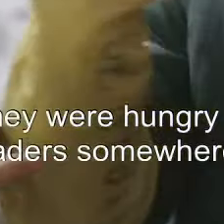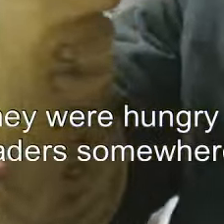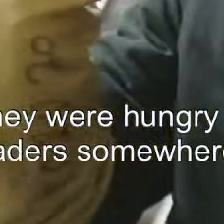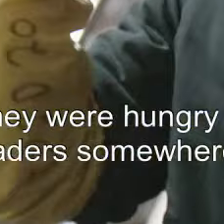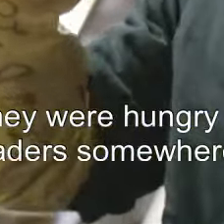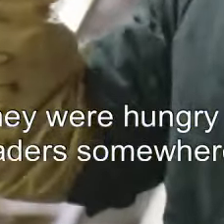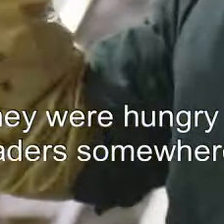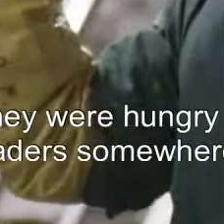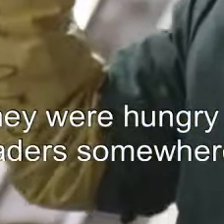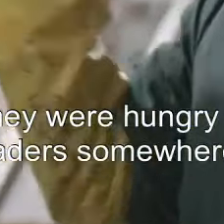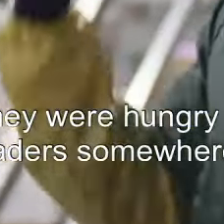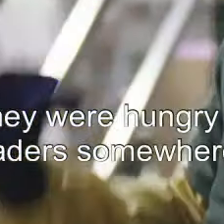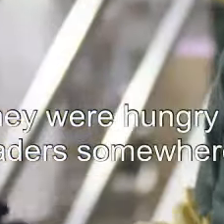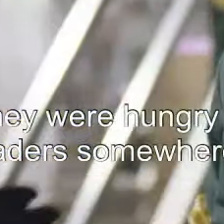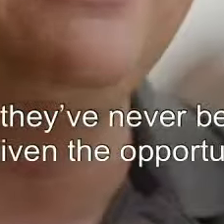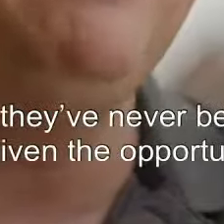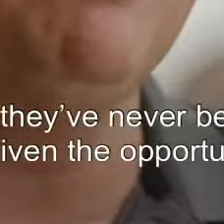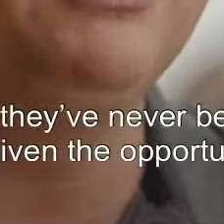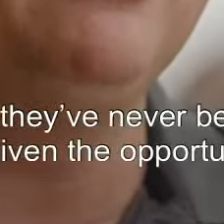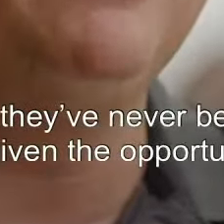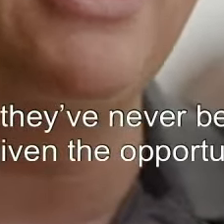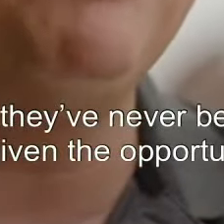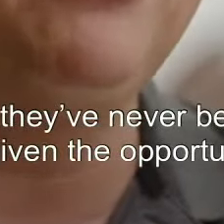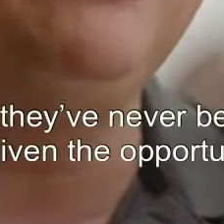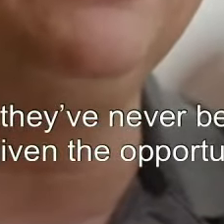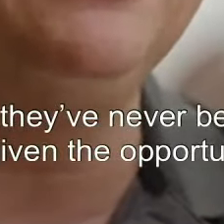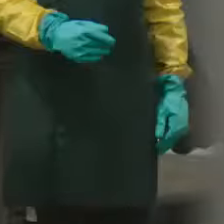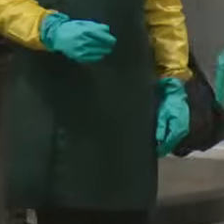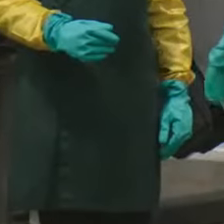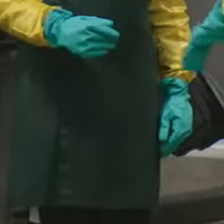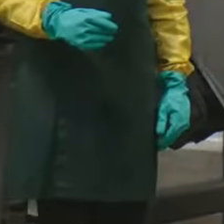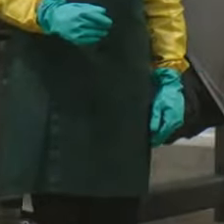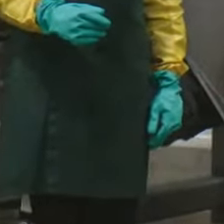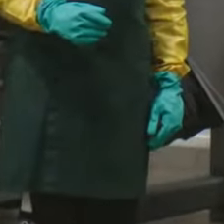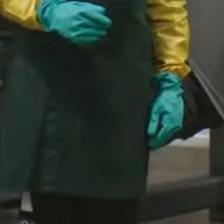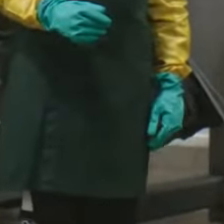They were hungry to be leaders somewhere that they've never been given the opportunity.